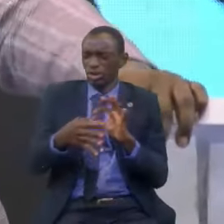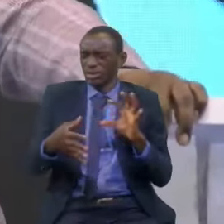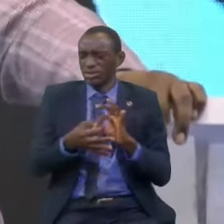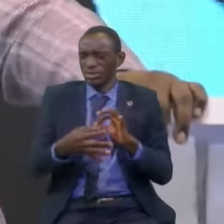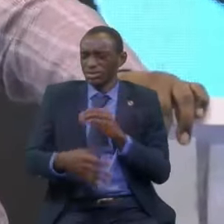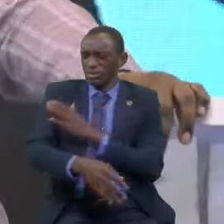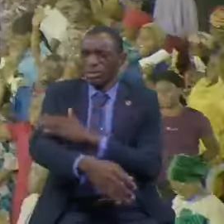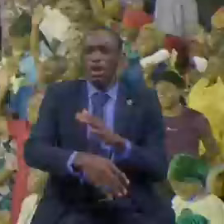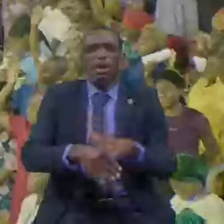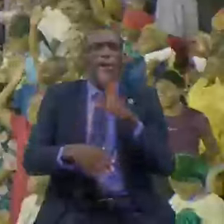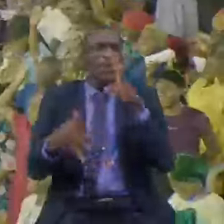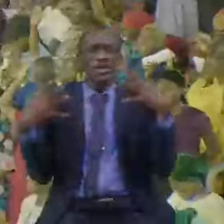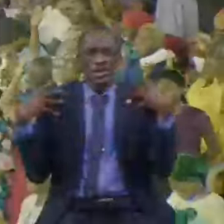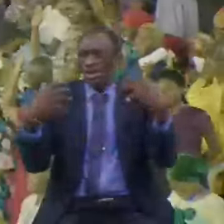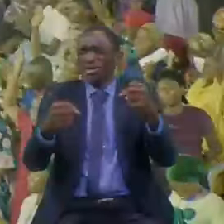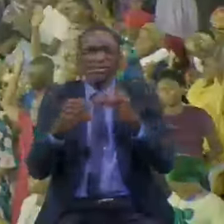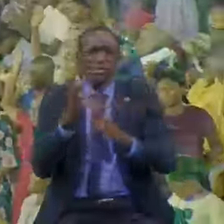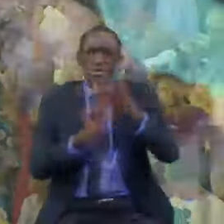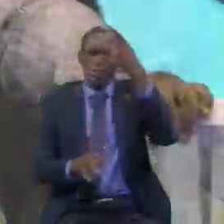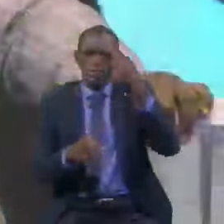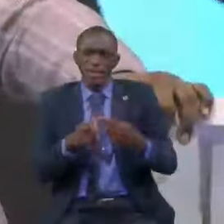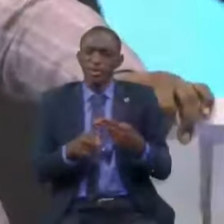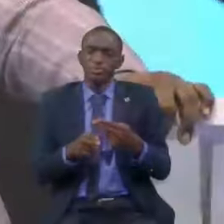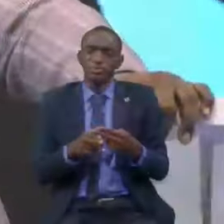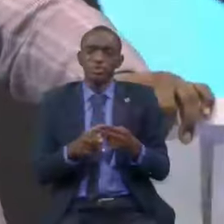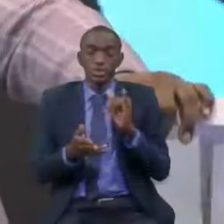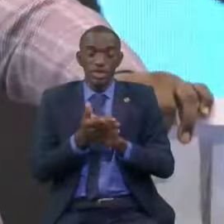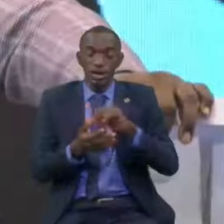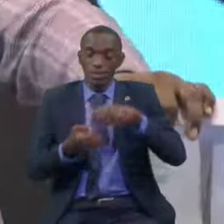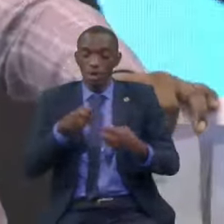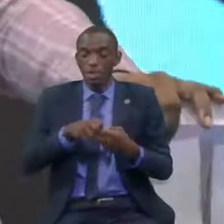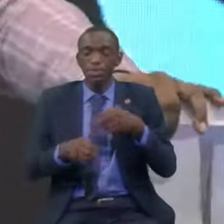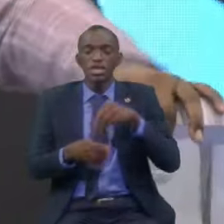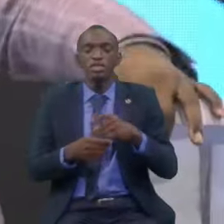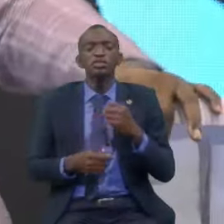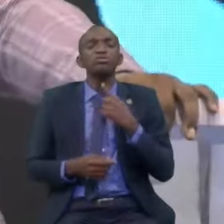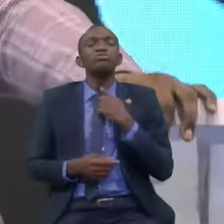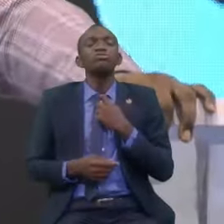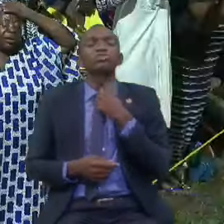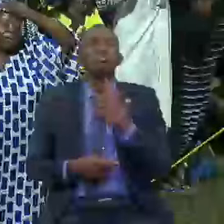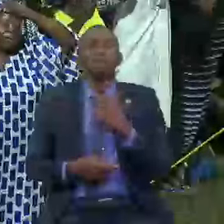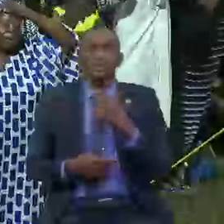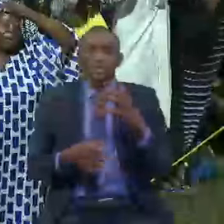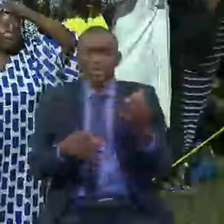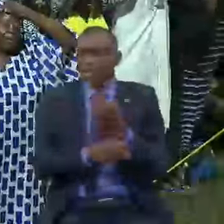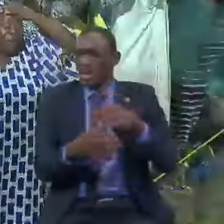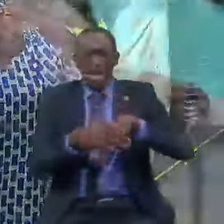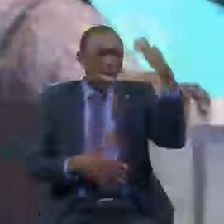Jesus' name. That problem in the throat, get out in Jesus'